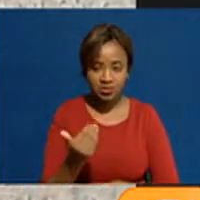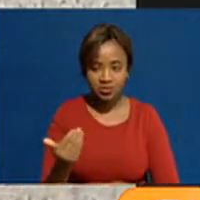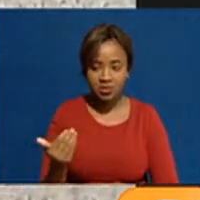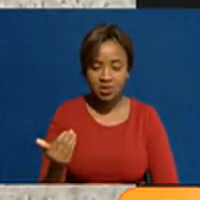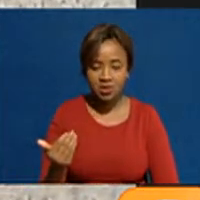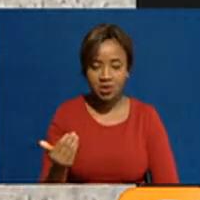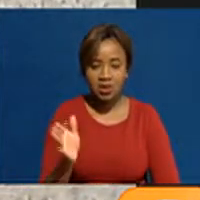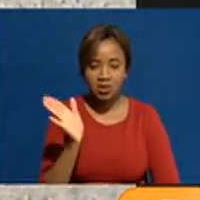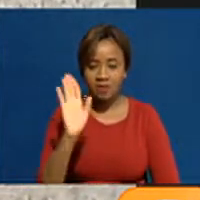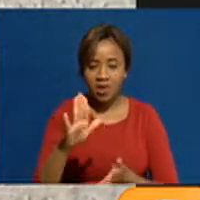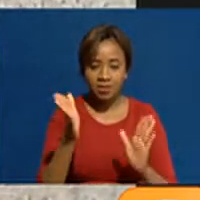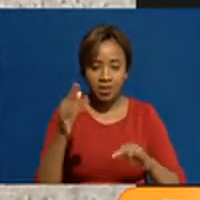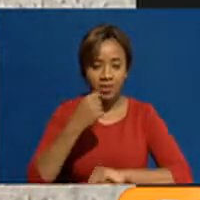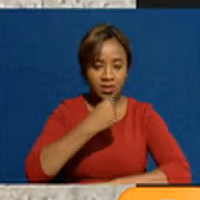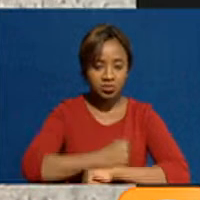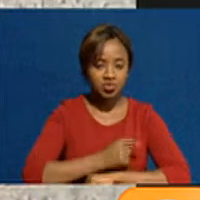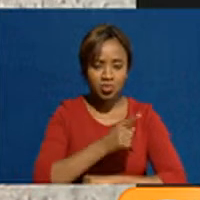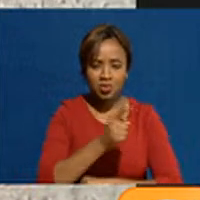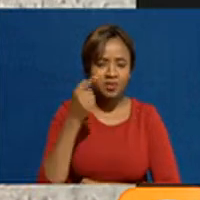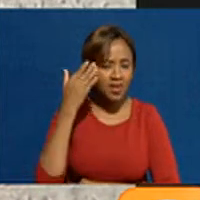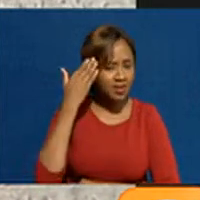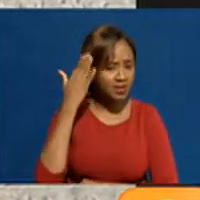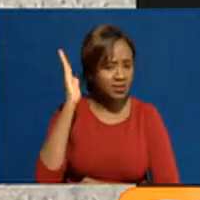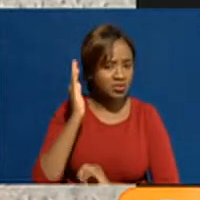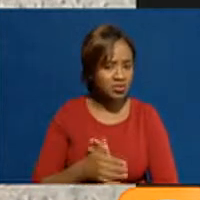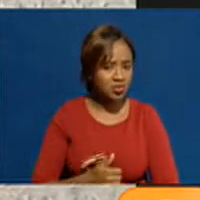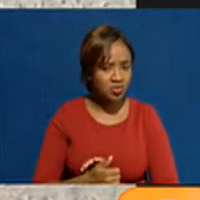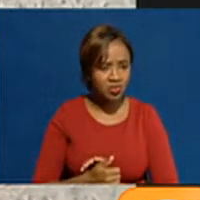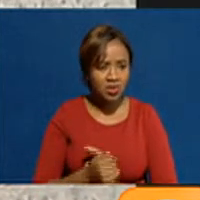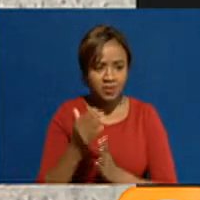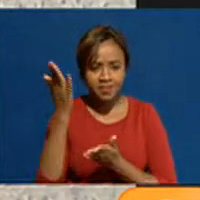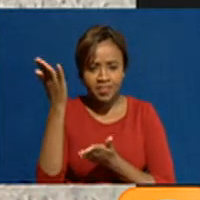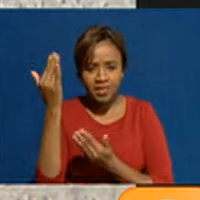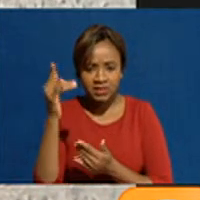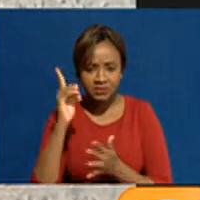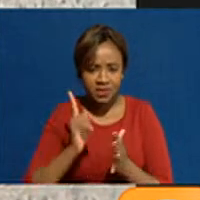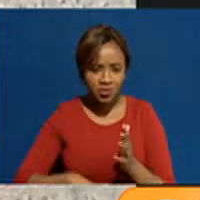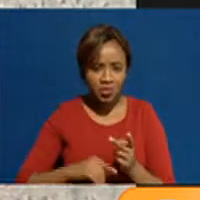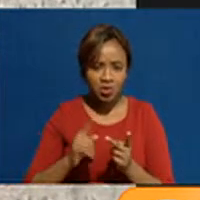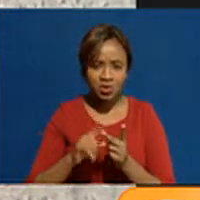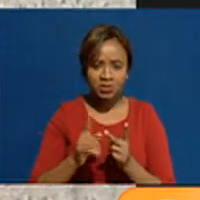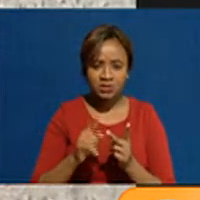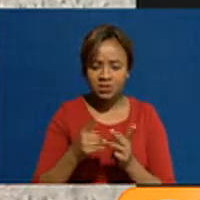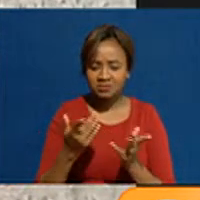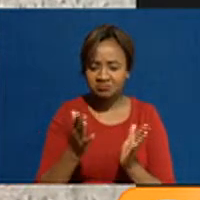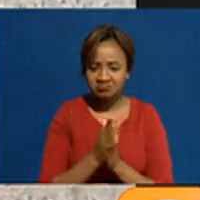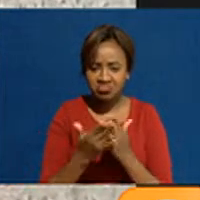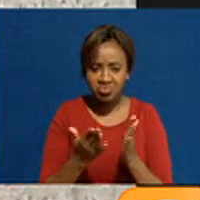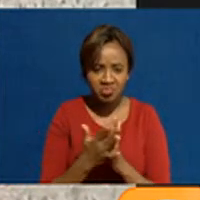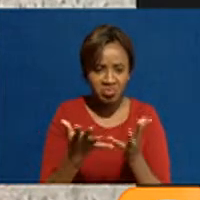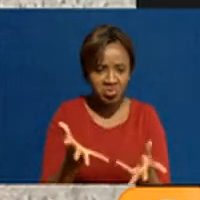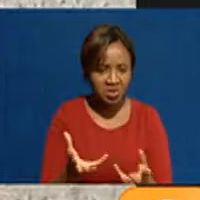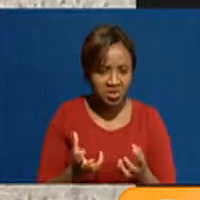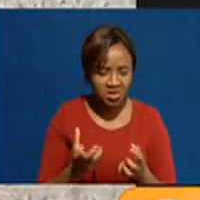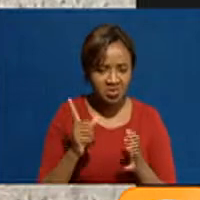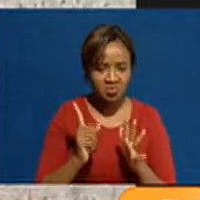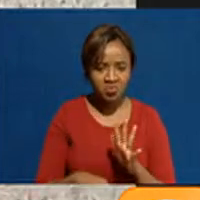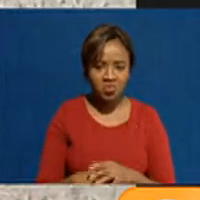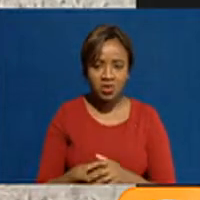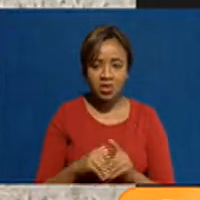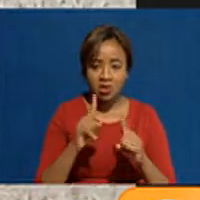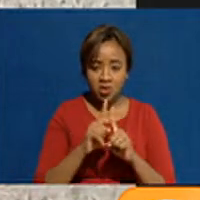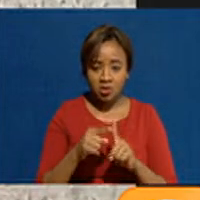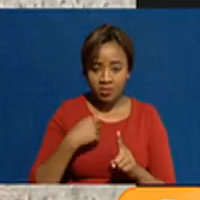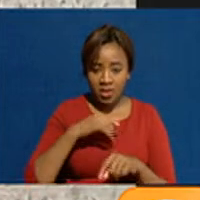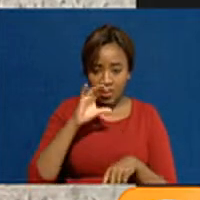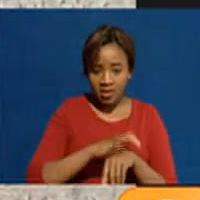school, we did not even know exactly what was to be expected, things like textbooks. Actually got a list